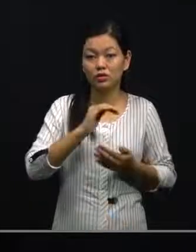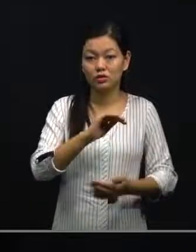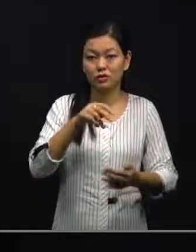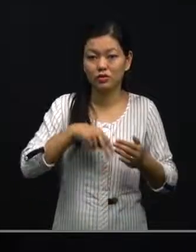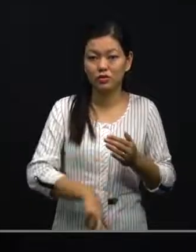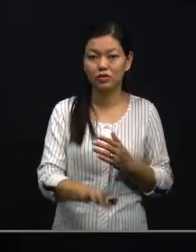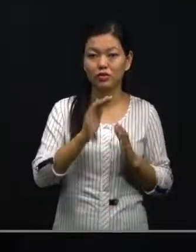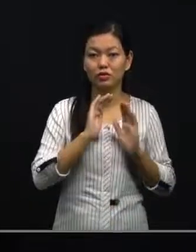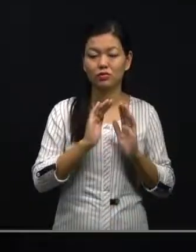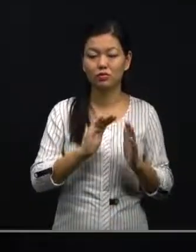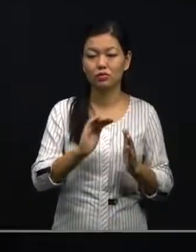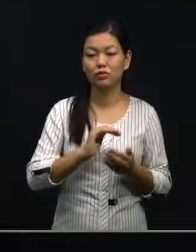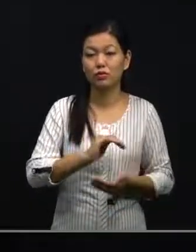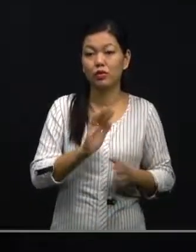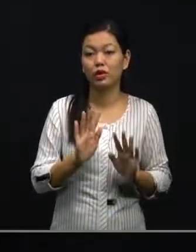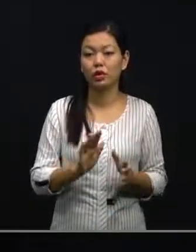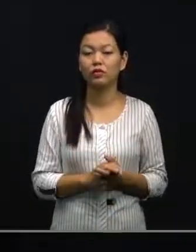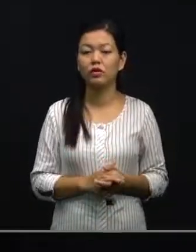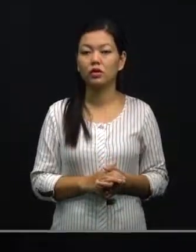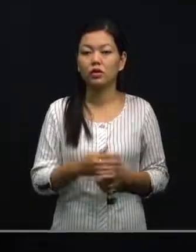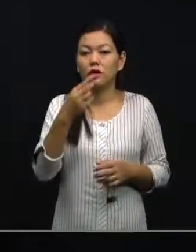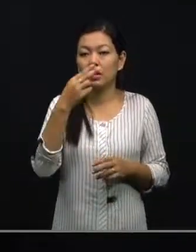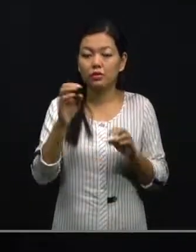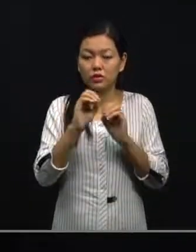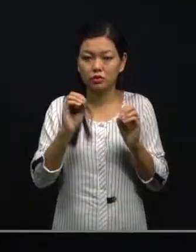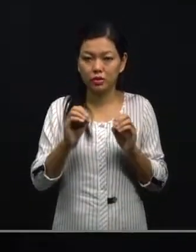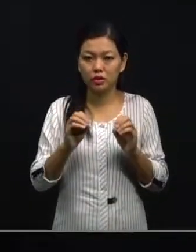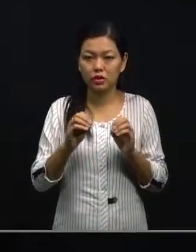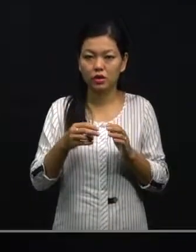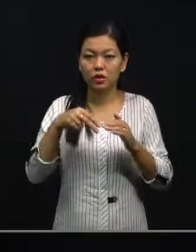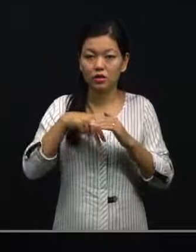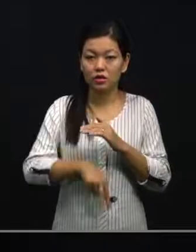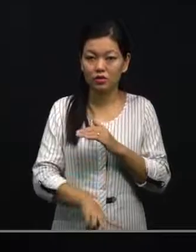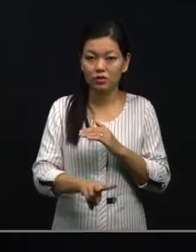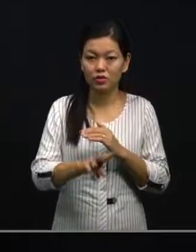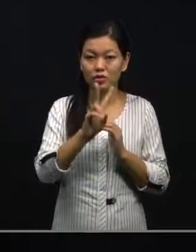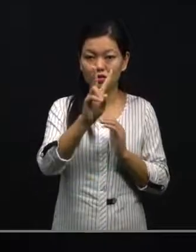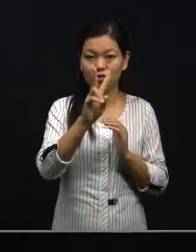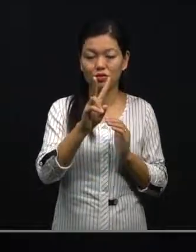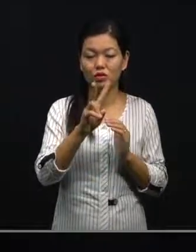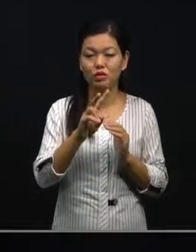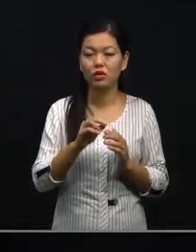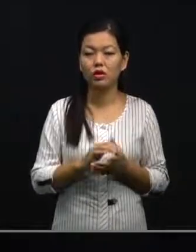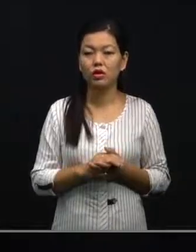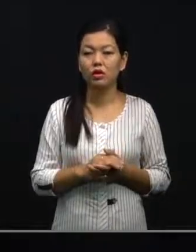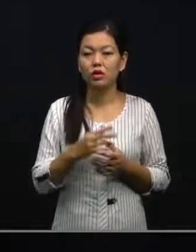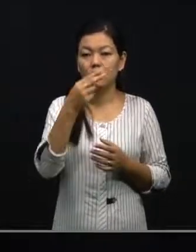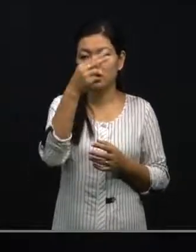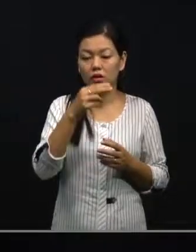the father is quite strict, and they were being disciplined by the father because they usually get into a lot